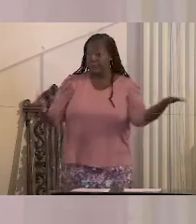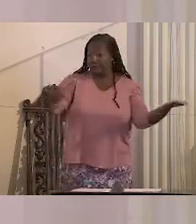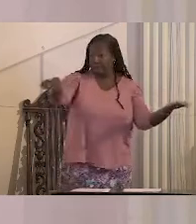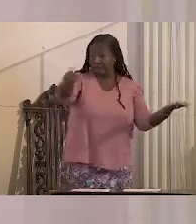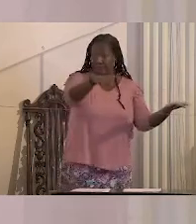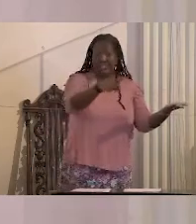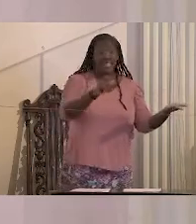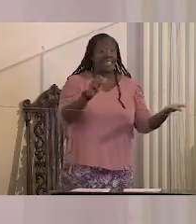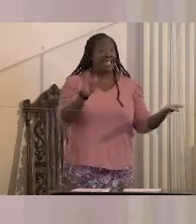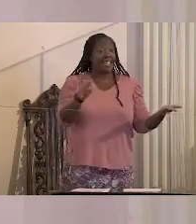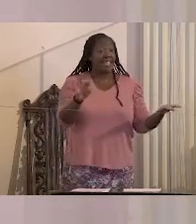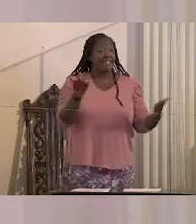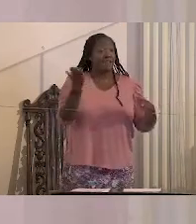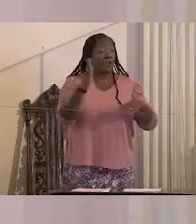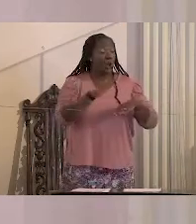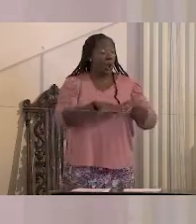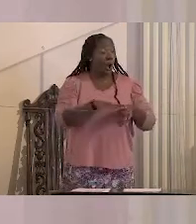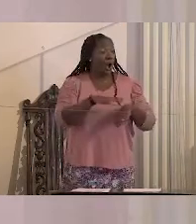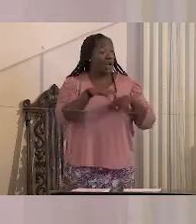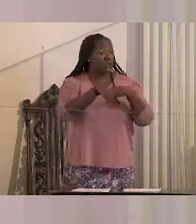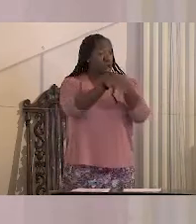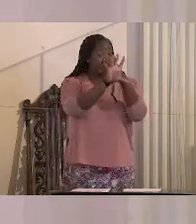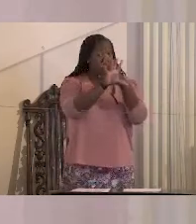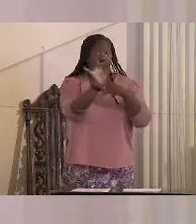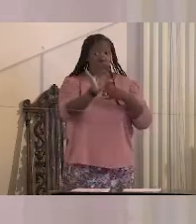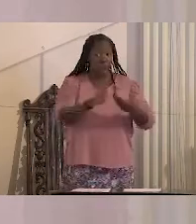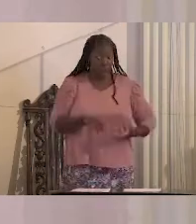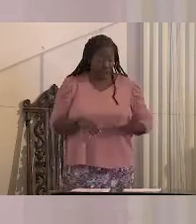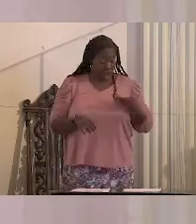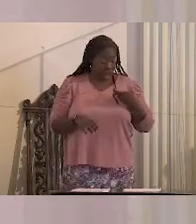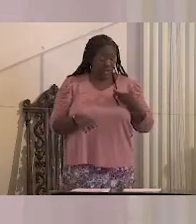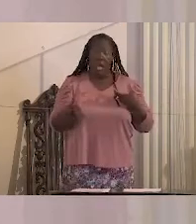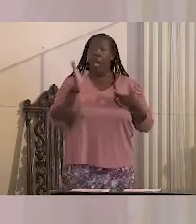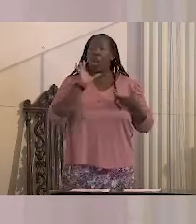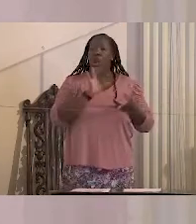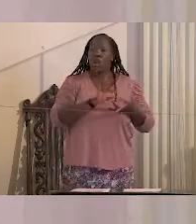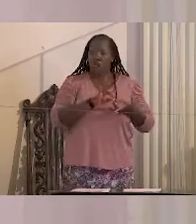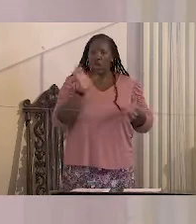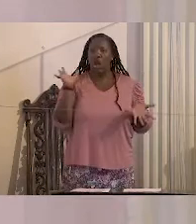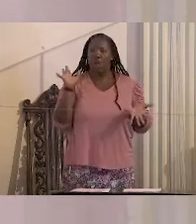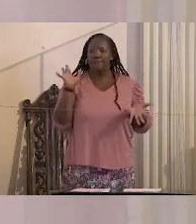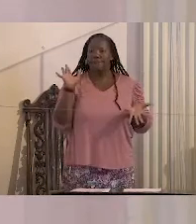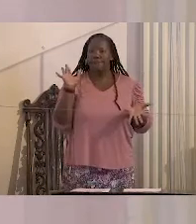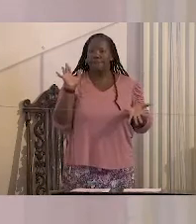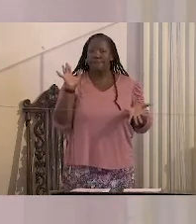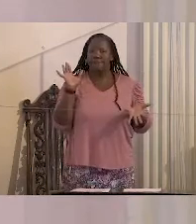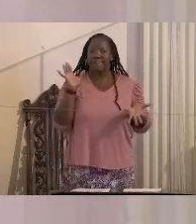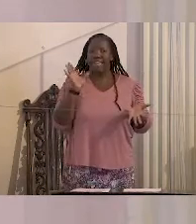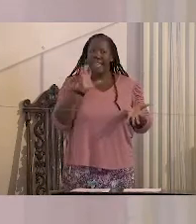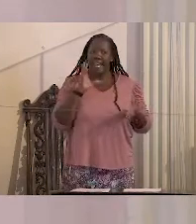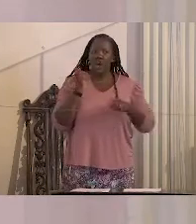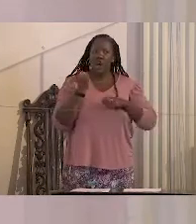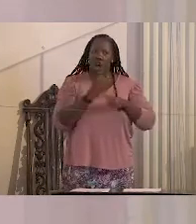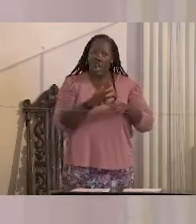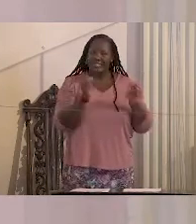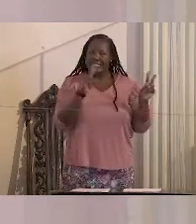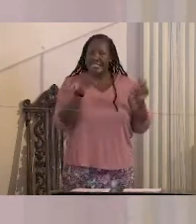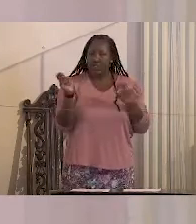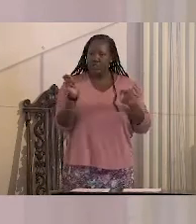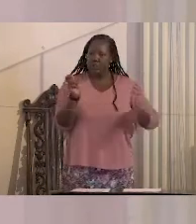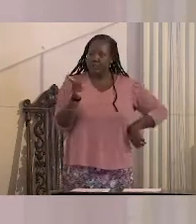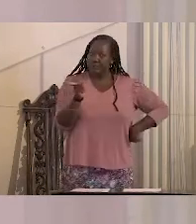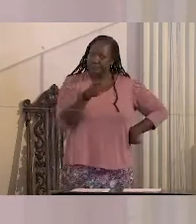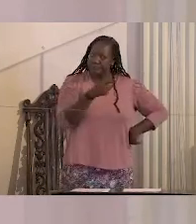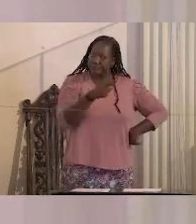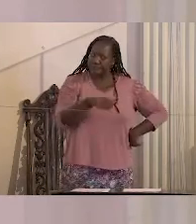Zoom, we're going to ask you to log off. Apparently, that's a thing, and it causes feedback issues.